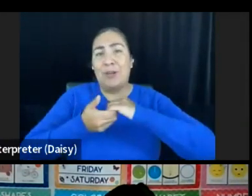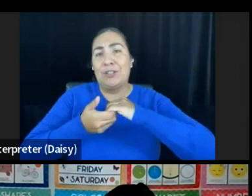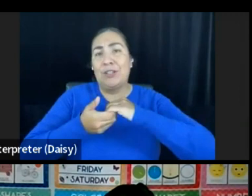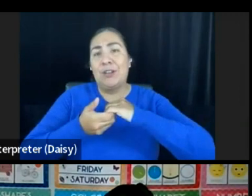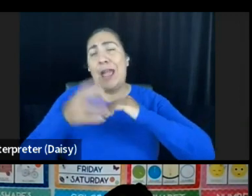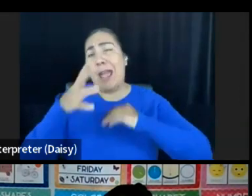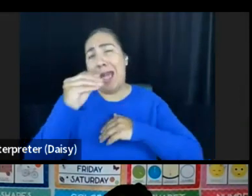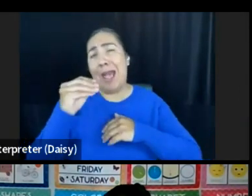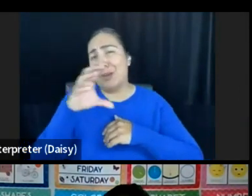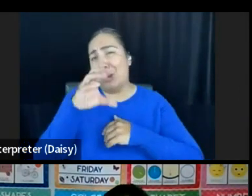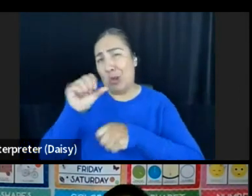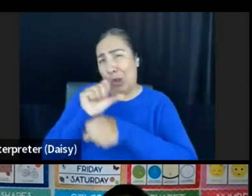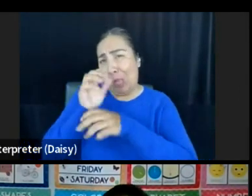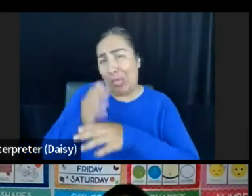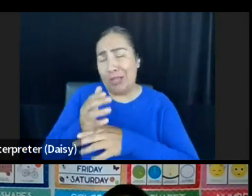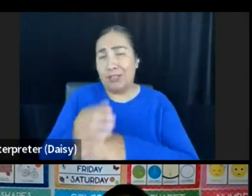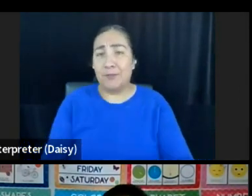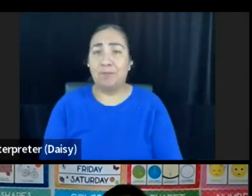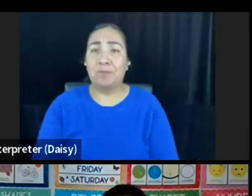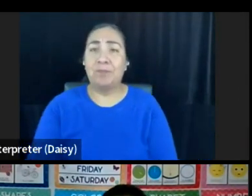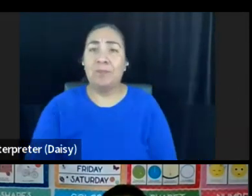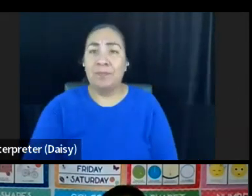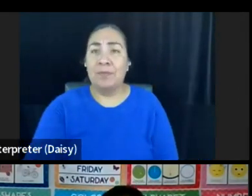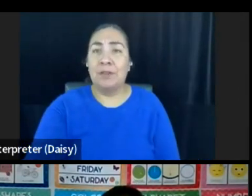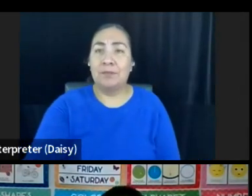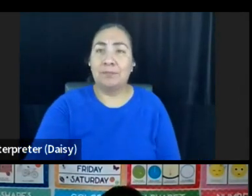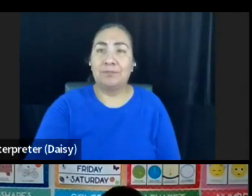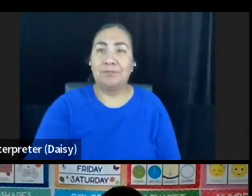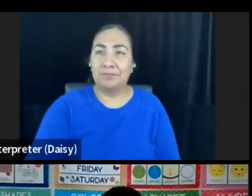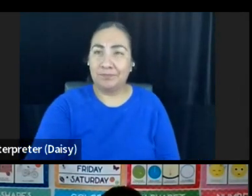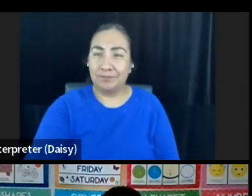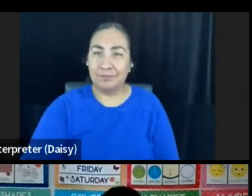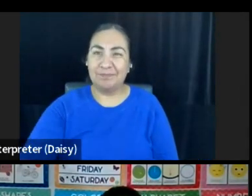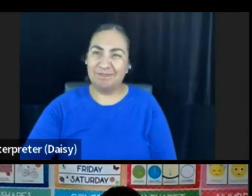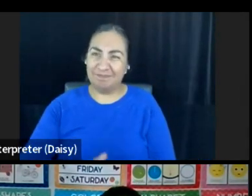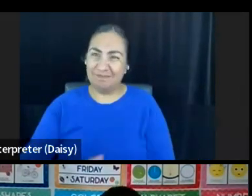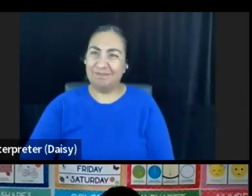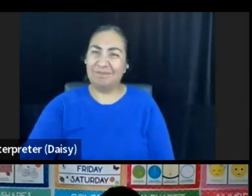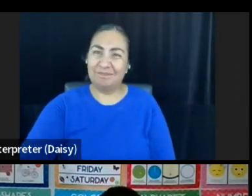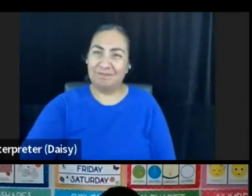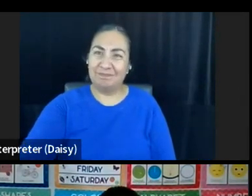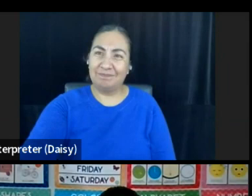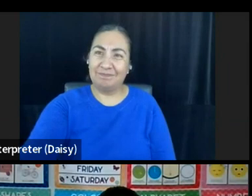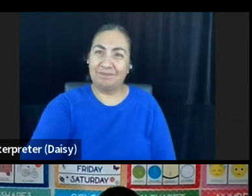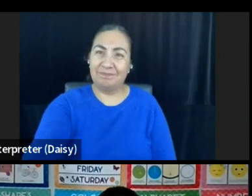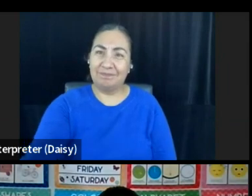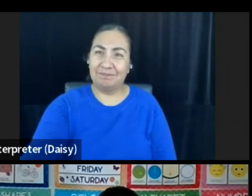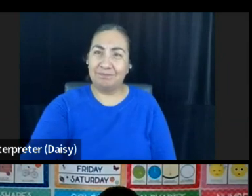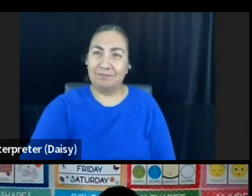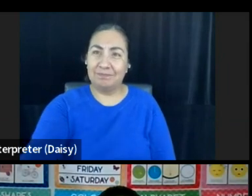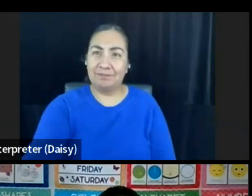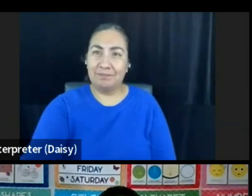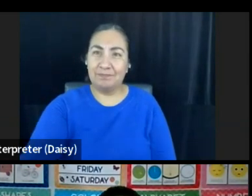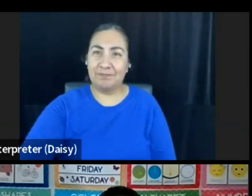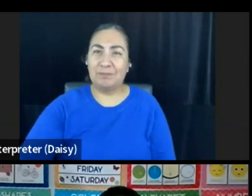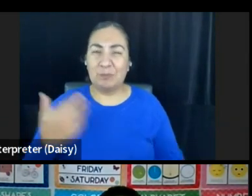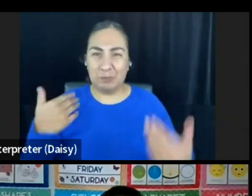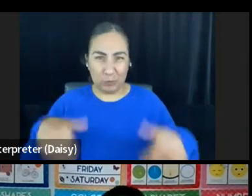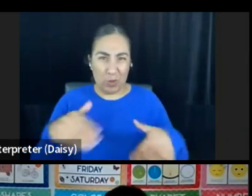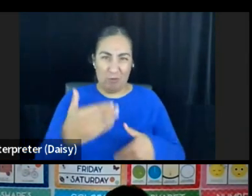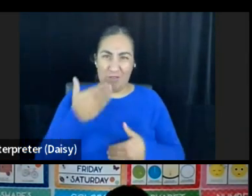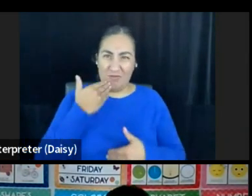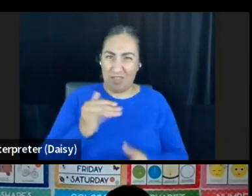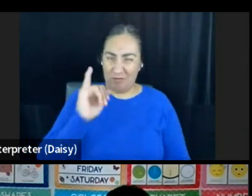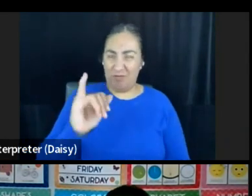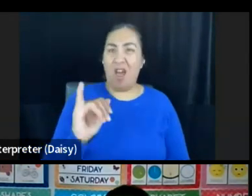Rachel, I'm wondering if there is anything that we can do that just, thank you for that vulnerable statement and that truth. And I'm wondering if